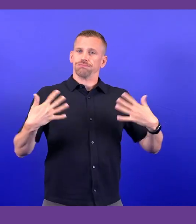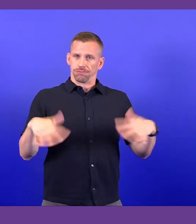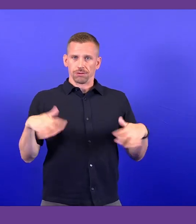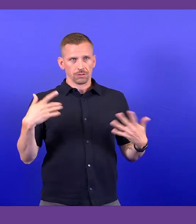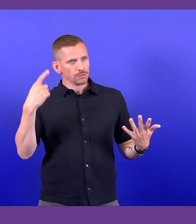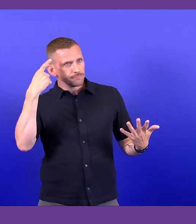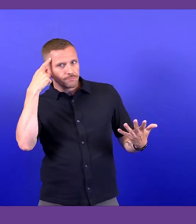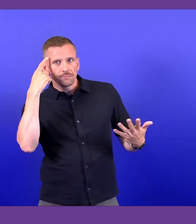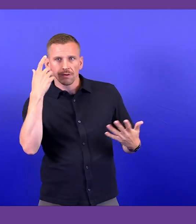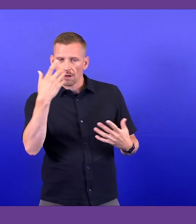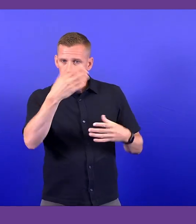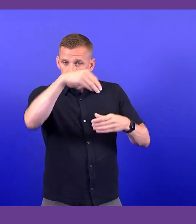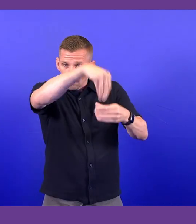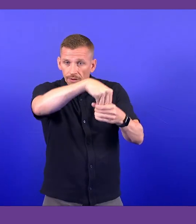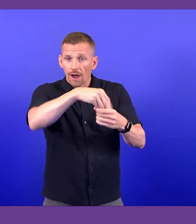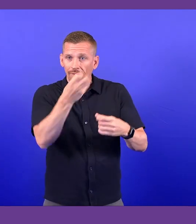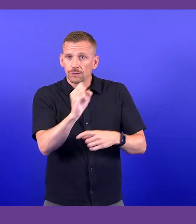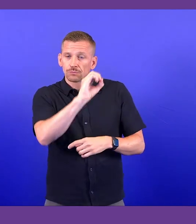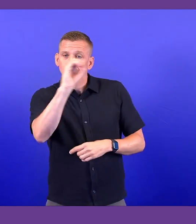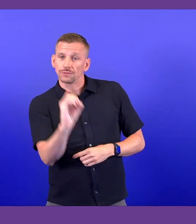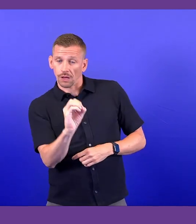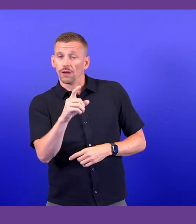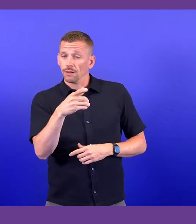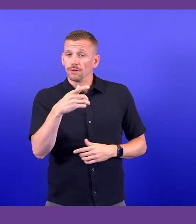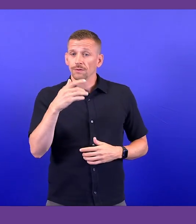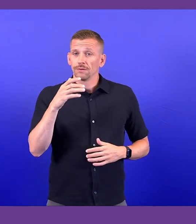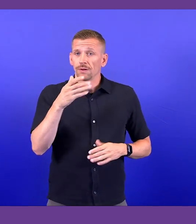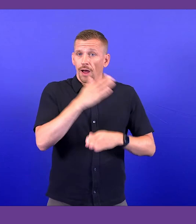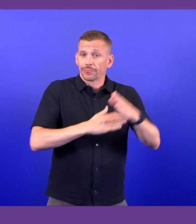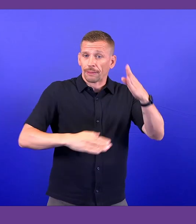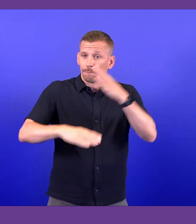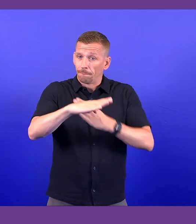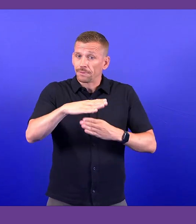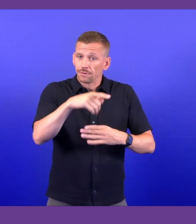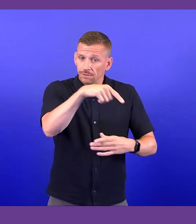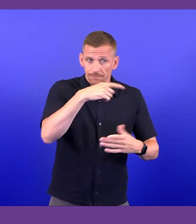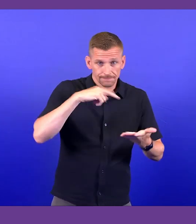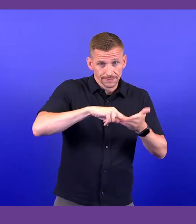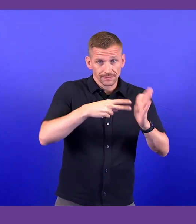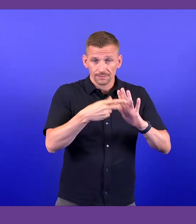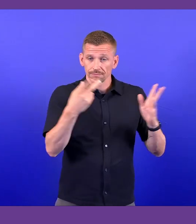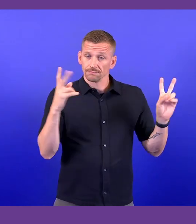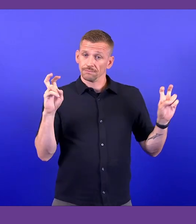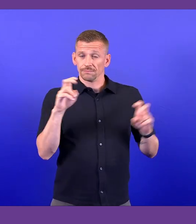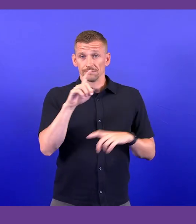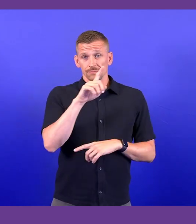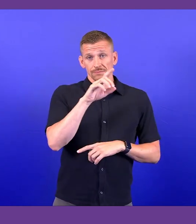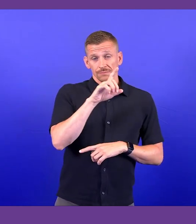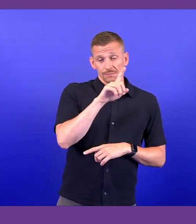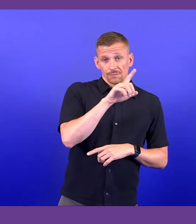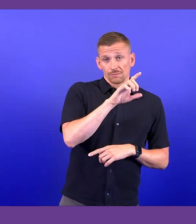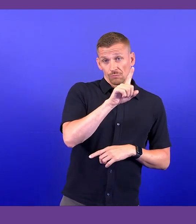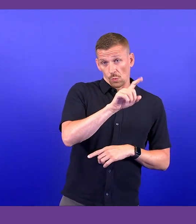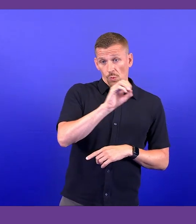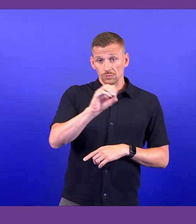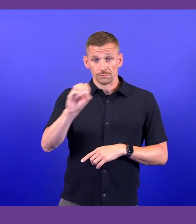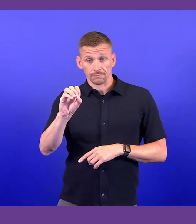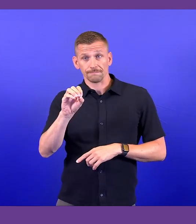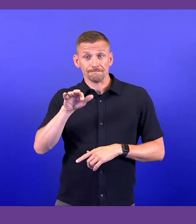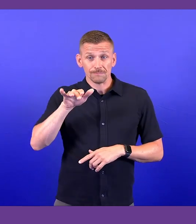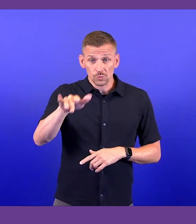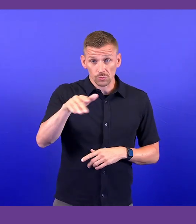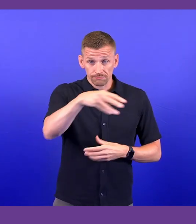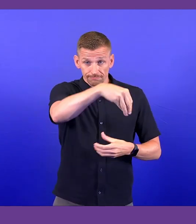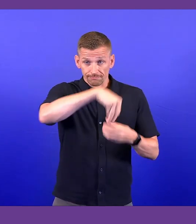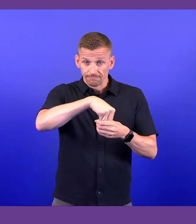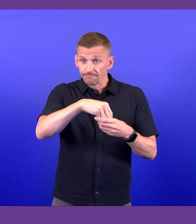million of people with PRMs that could jump in the train. And we know that some of them, a lot of them, finally cancel